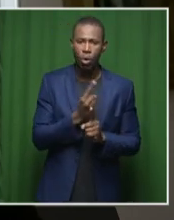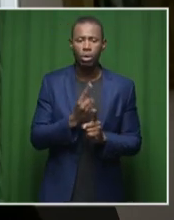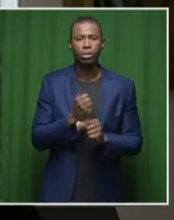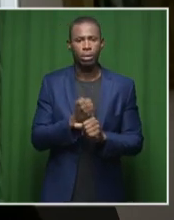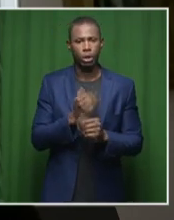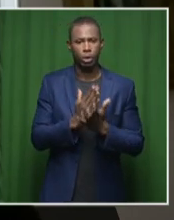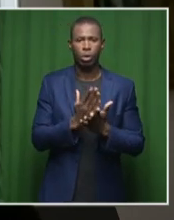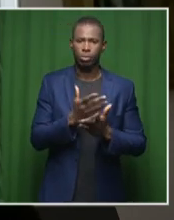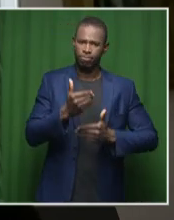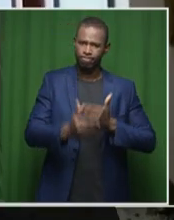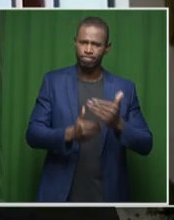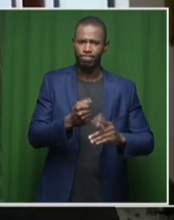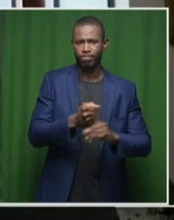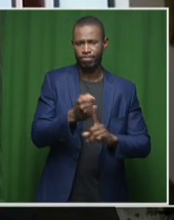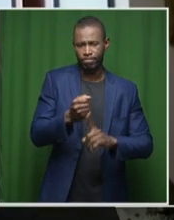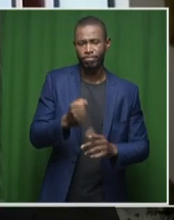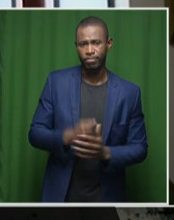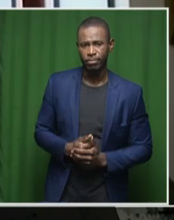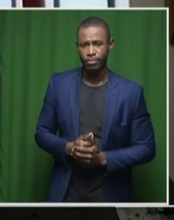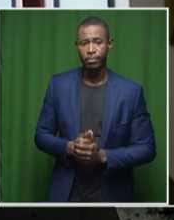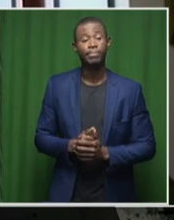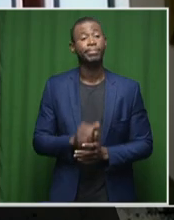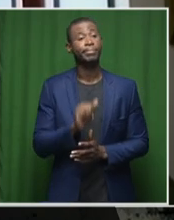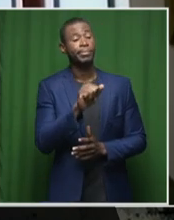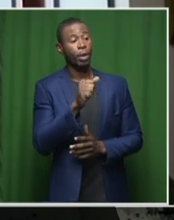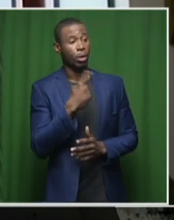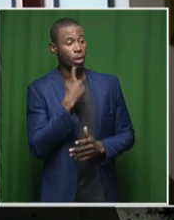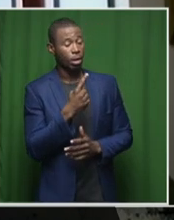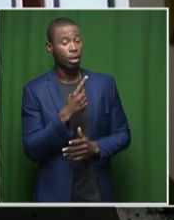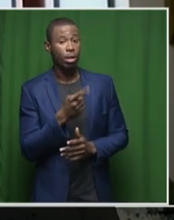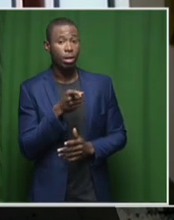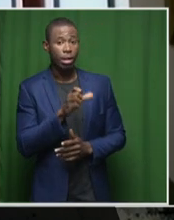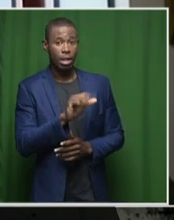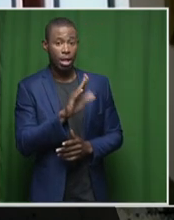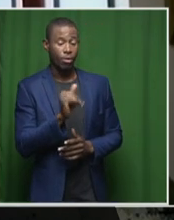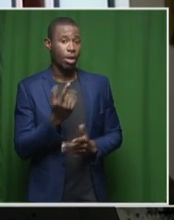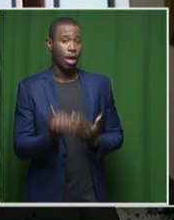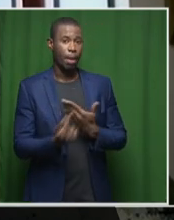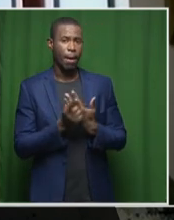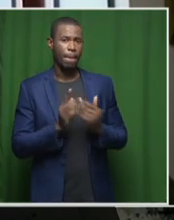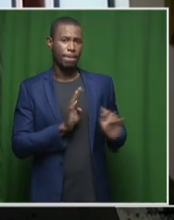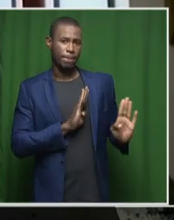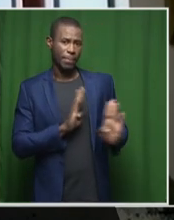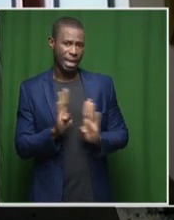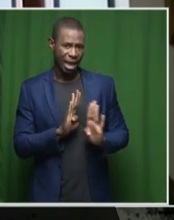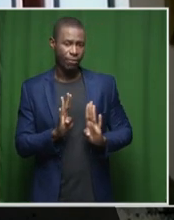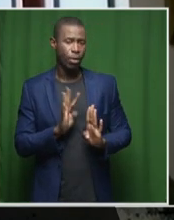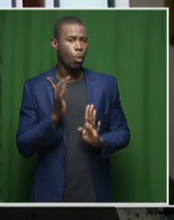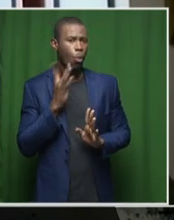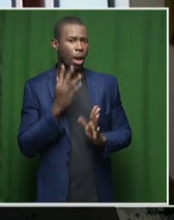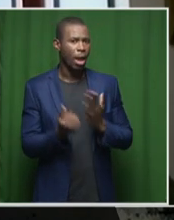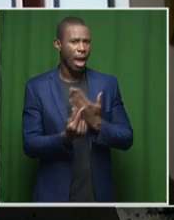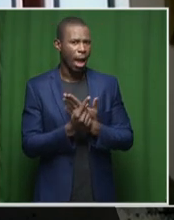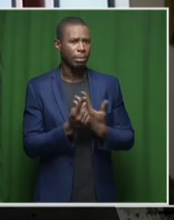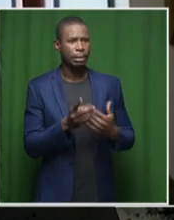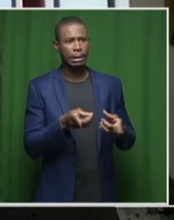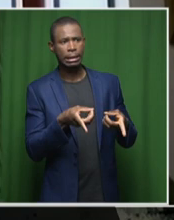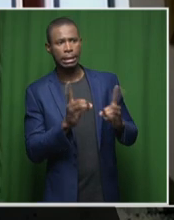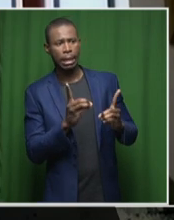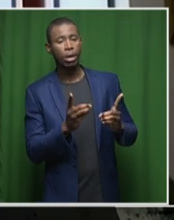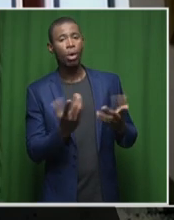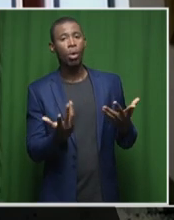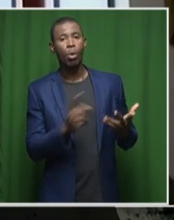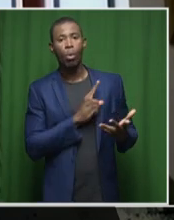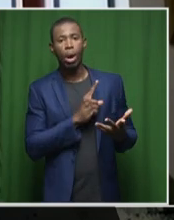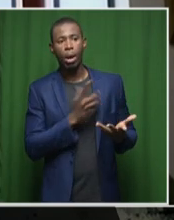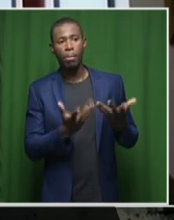done. Yeah, you speak of how South African soldiers conducted themselves under fire, you know, in foreign service. But I want us to